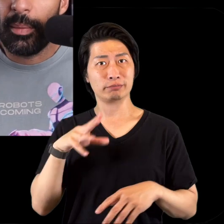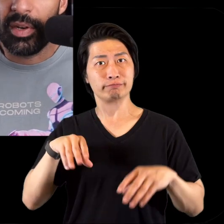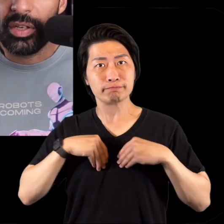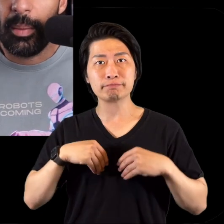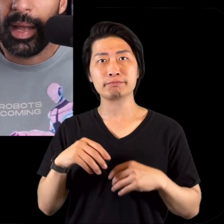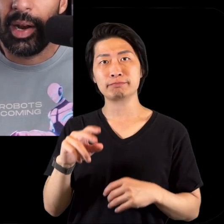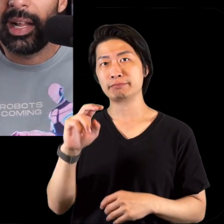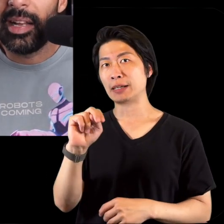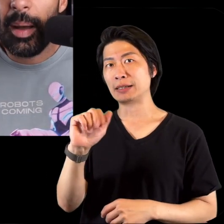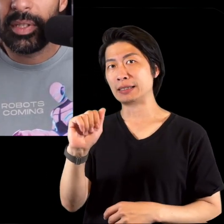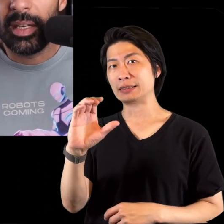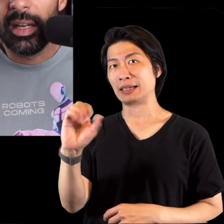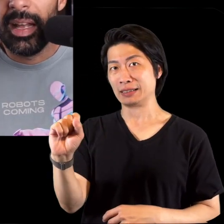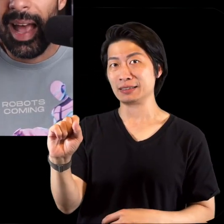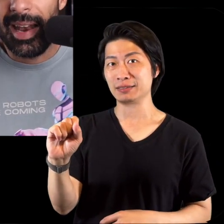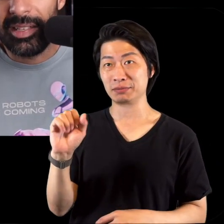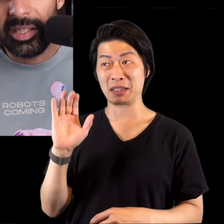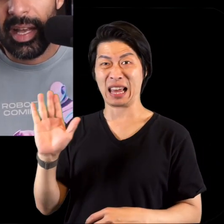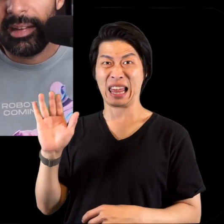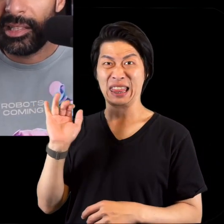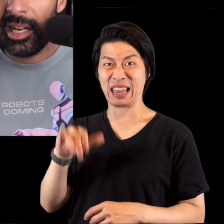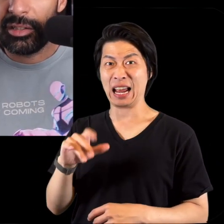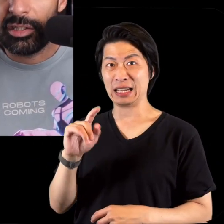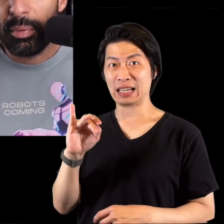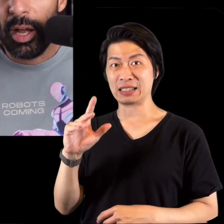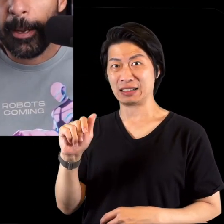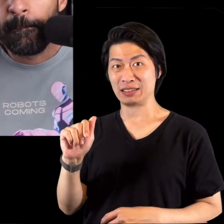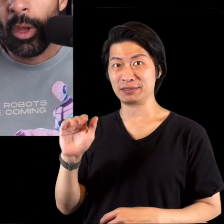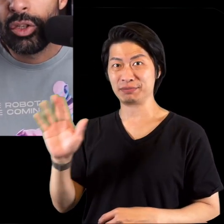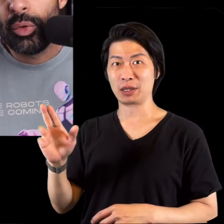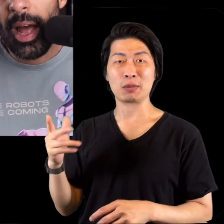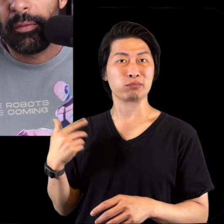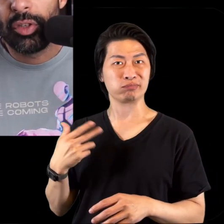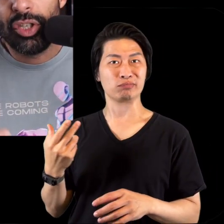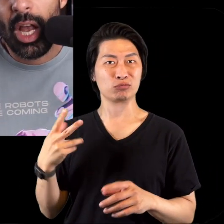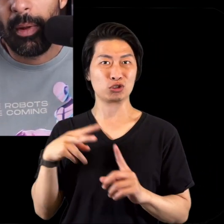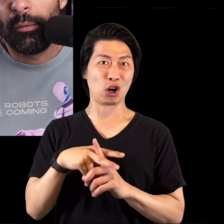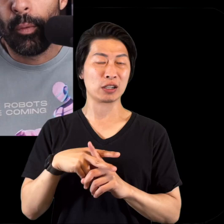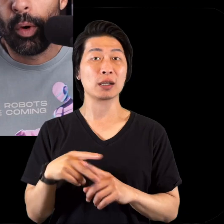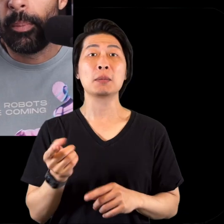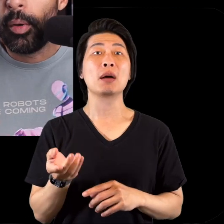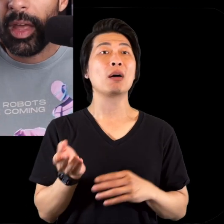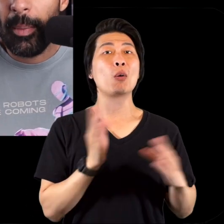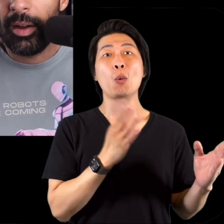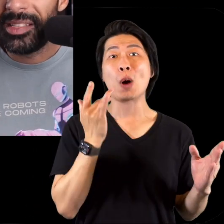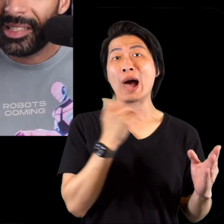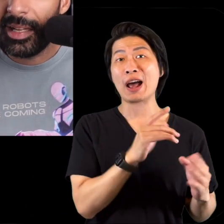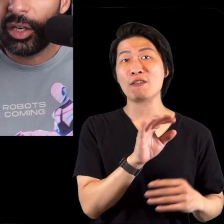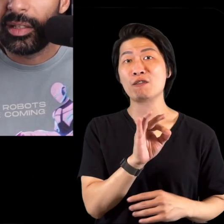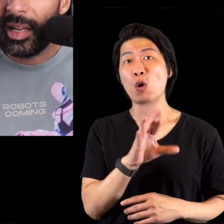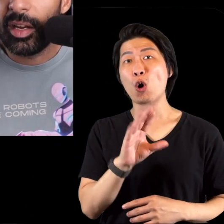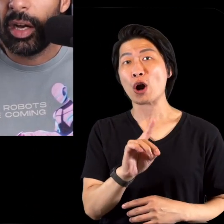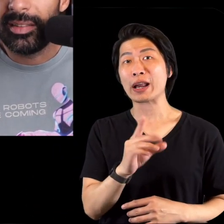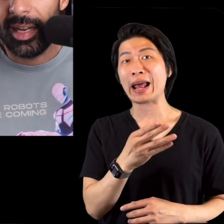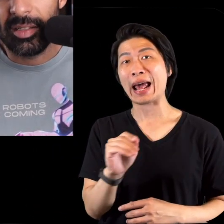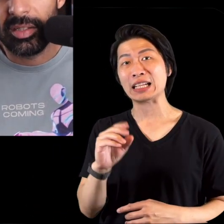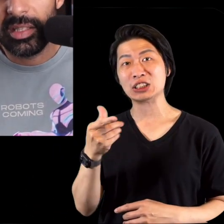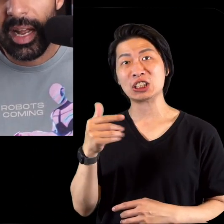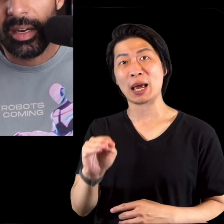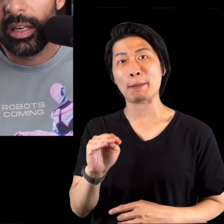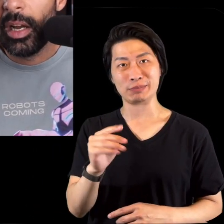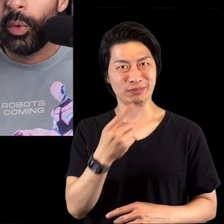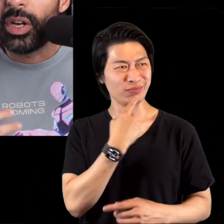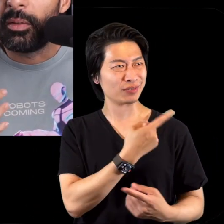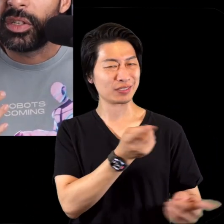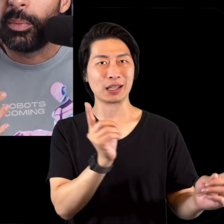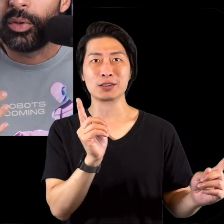charging companies coming out and adopting NACS, Tesla's plug, soon after GM and Ford both came out and said they're going to take on Tesla's